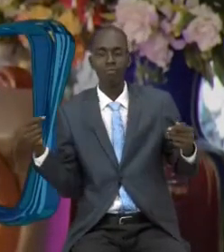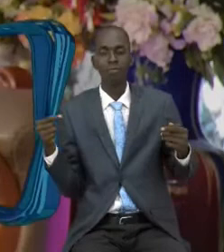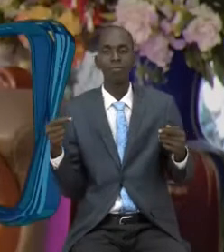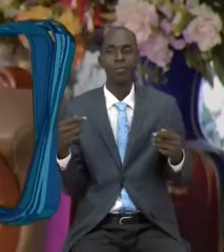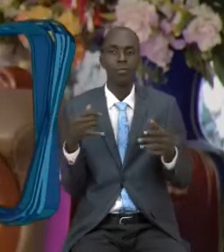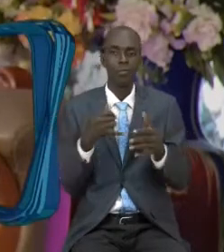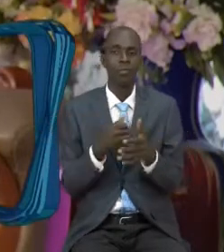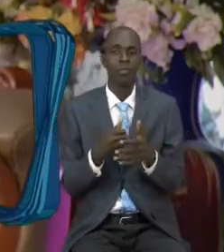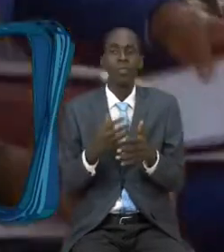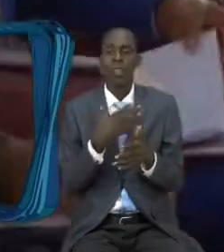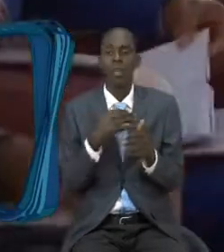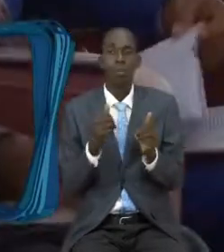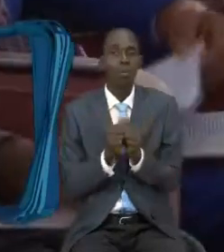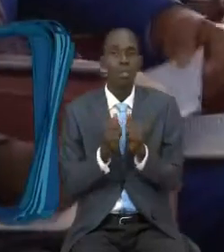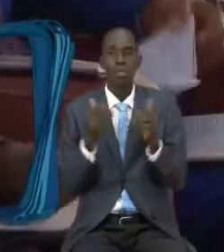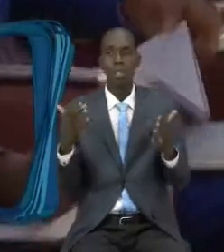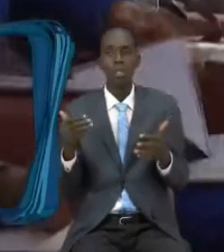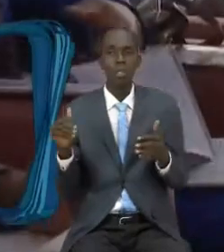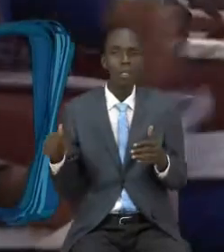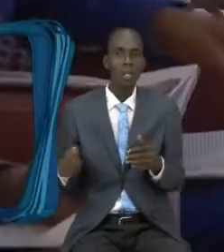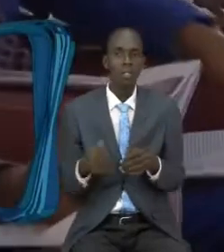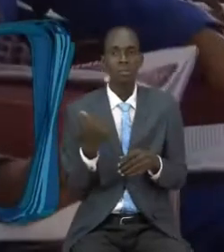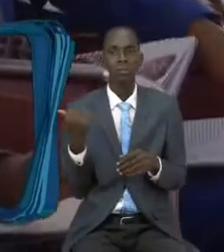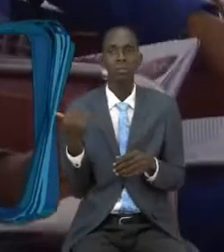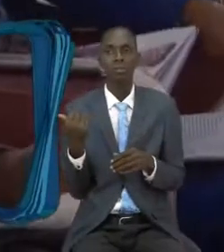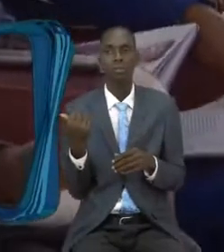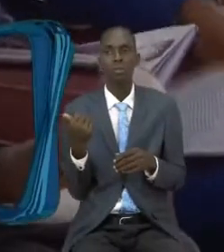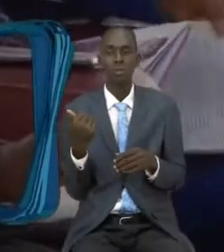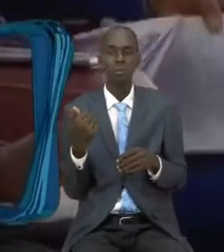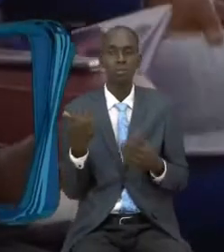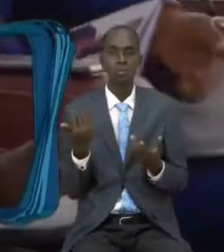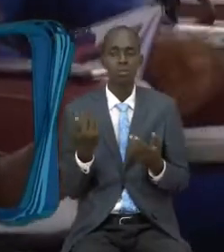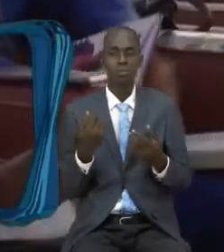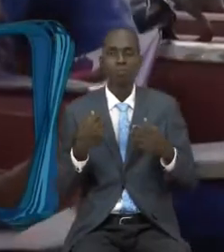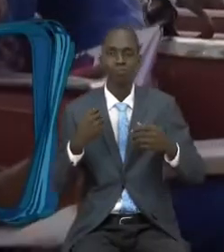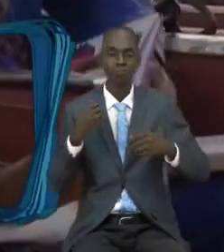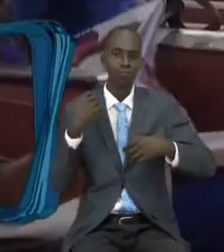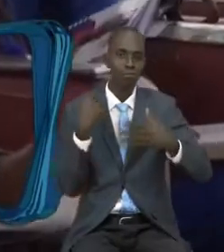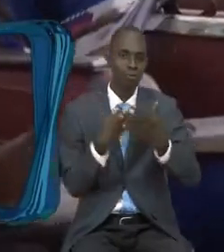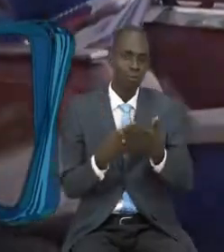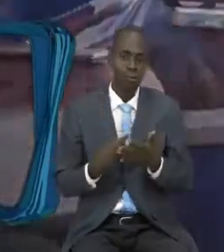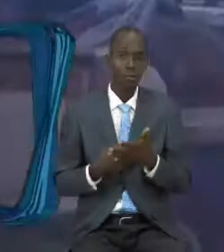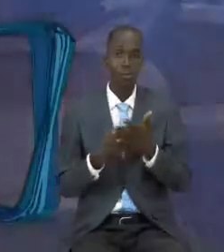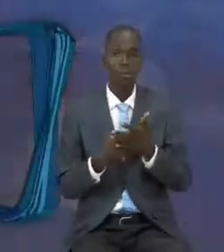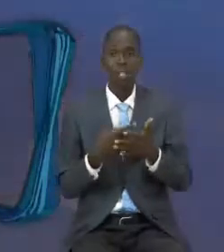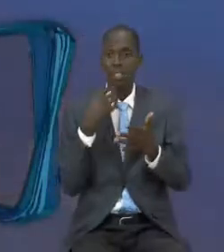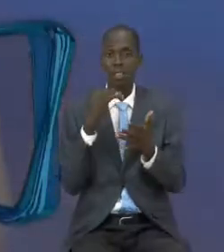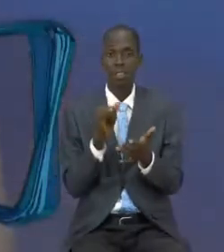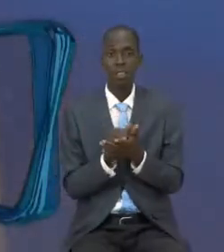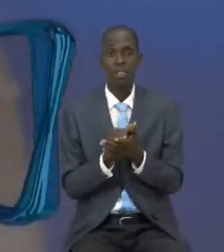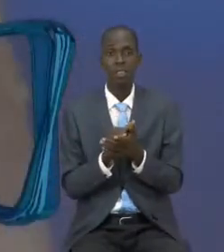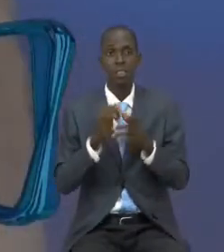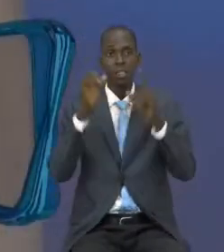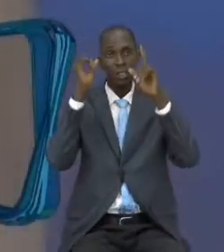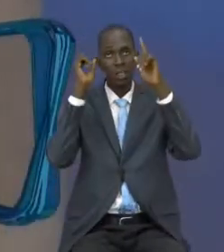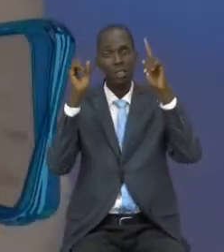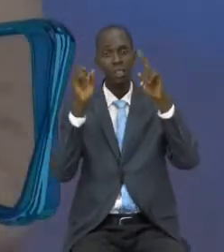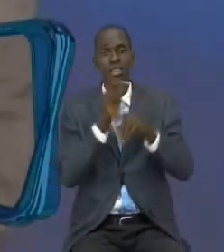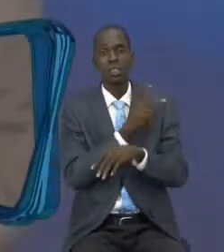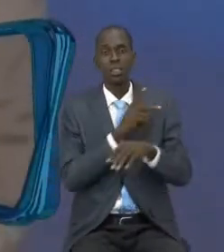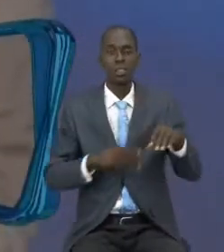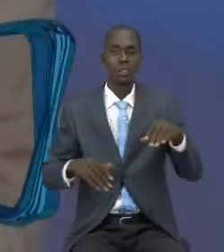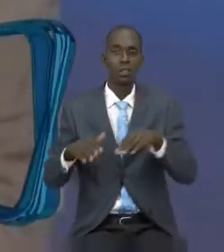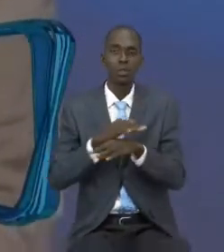competition, and without any struggle. It says, his kingdom ruleth